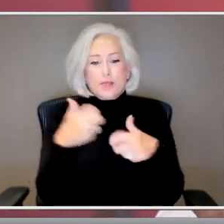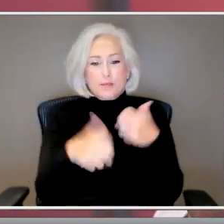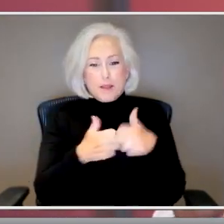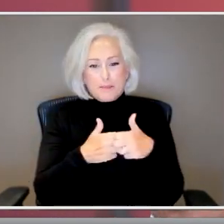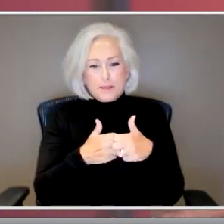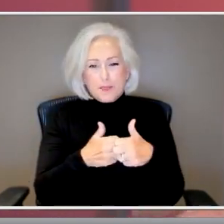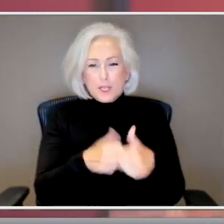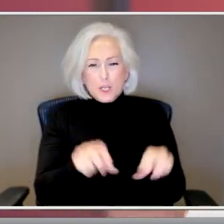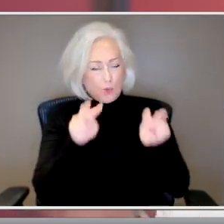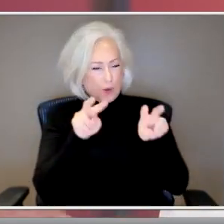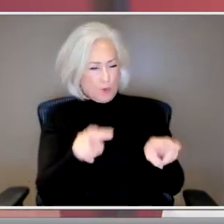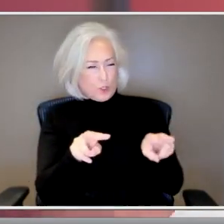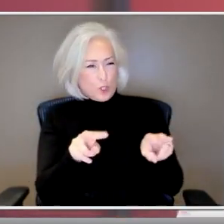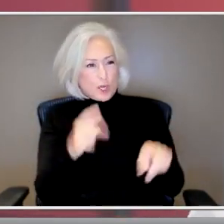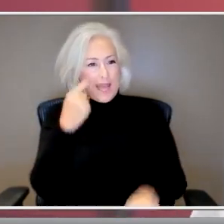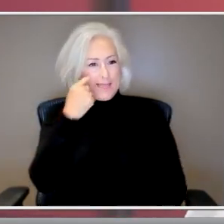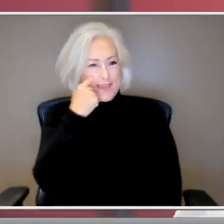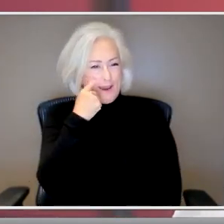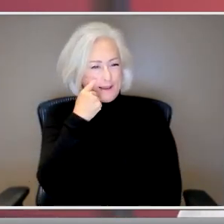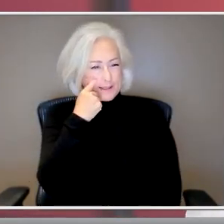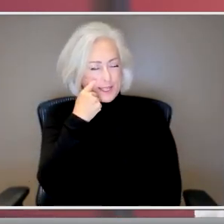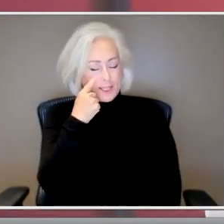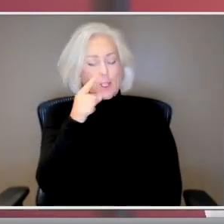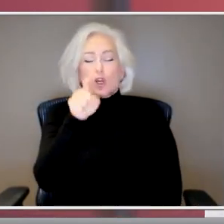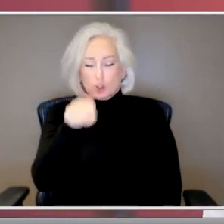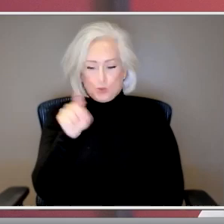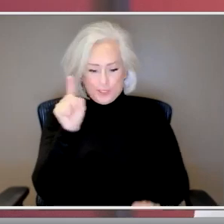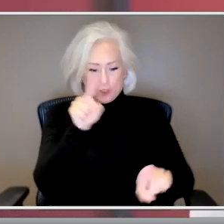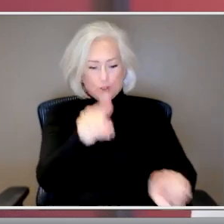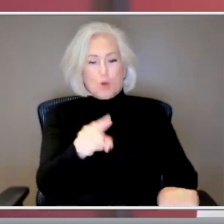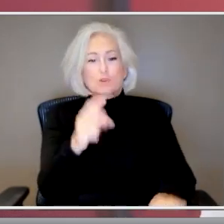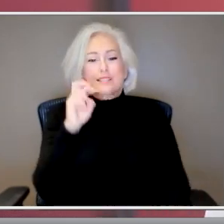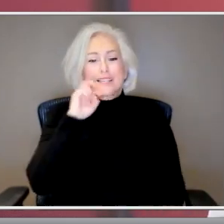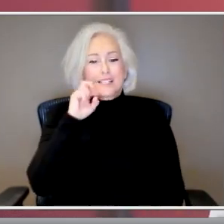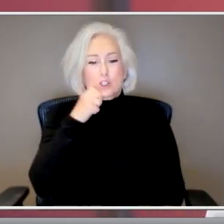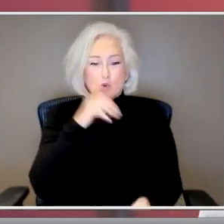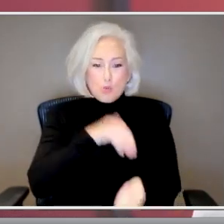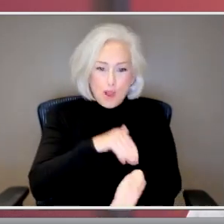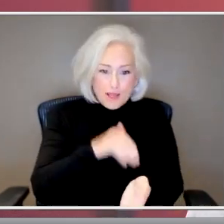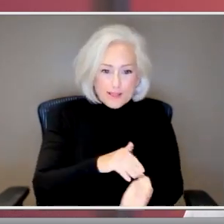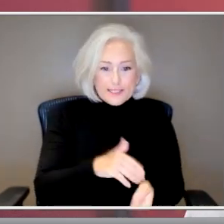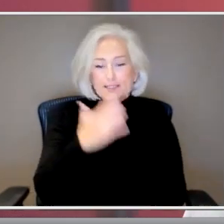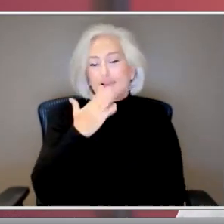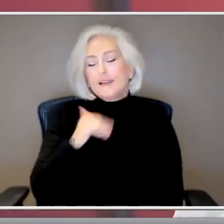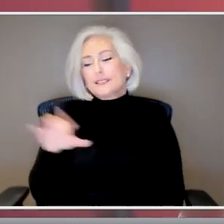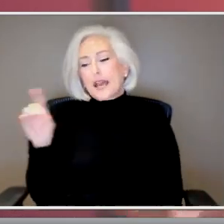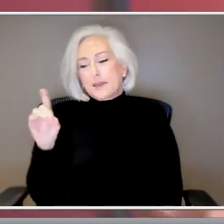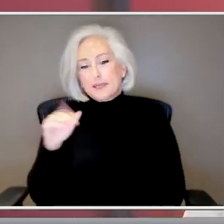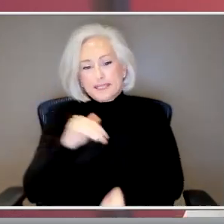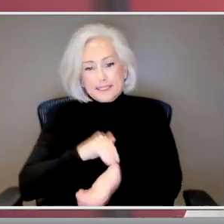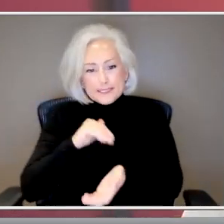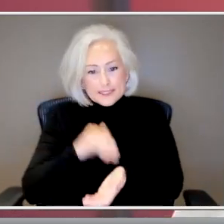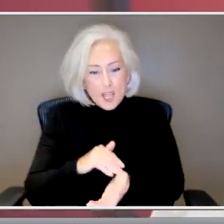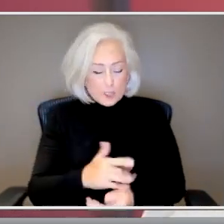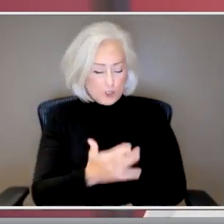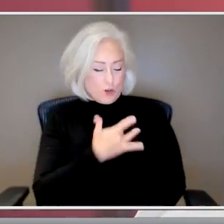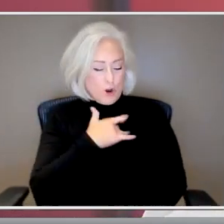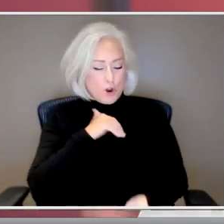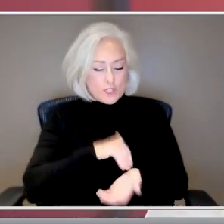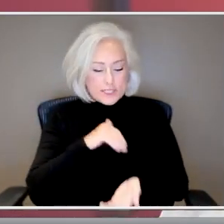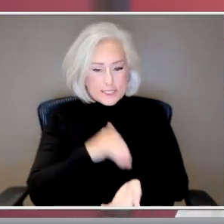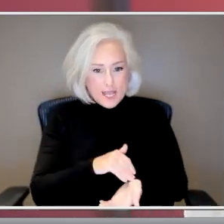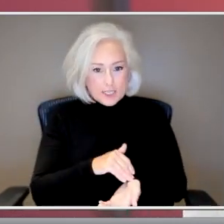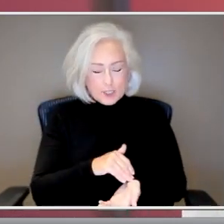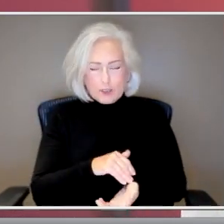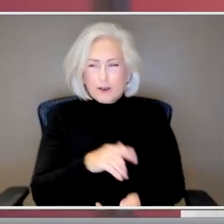need to go and see the neurologist. You need to see their diabetes doctor. You need to see their cardiologist. And they will be wondering why. And then we